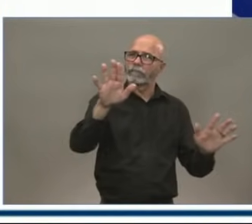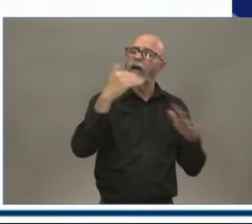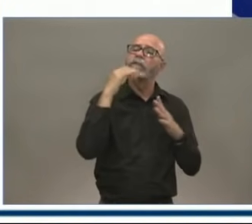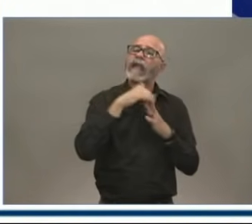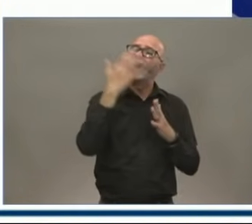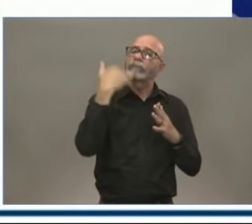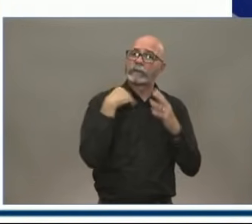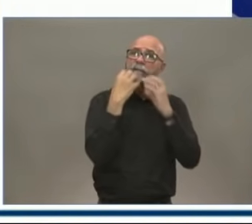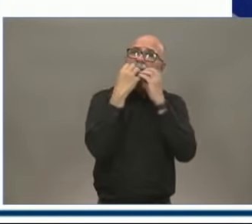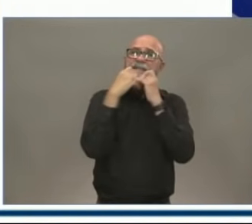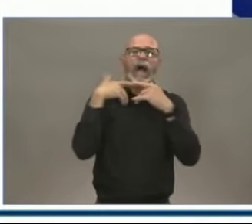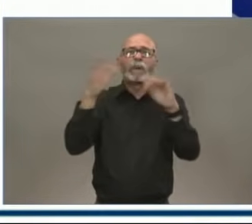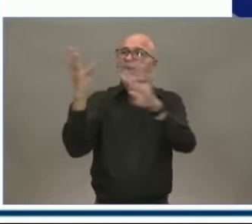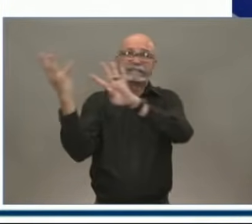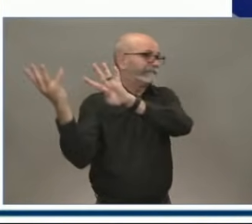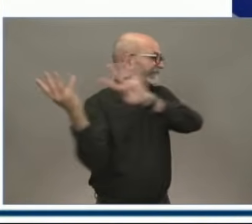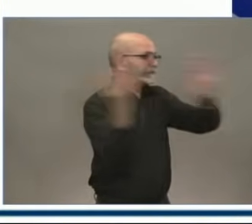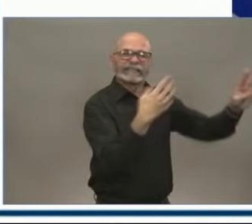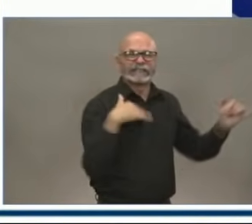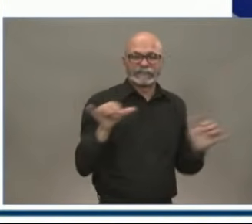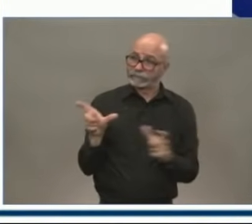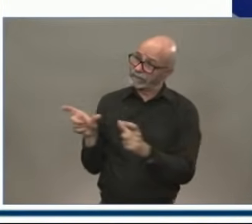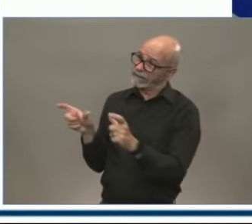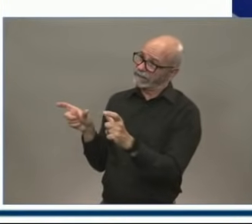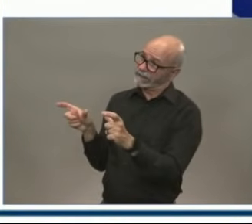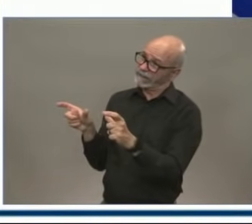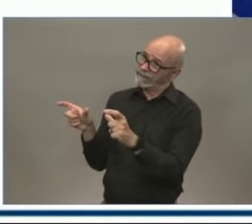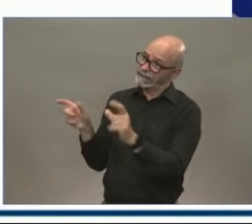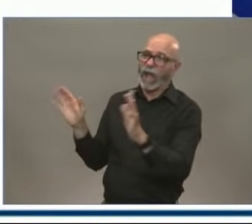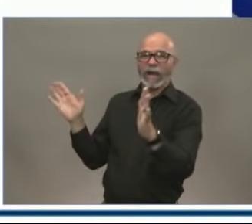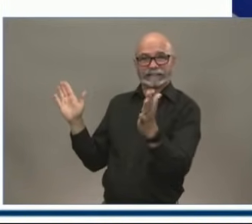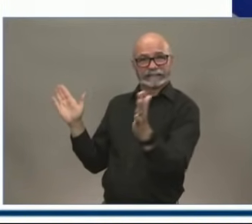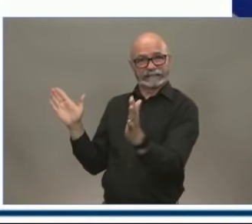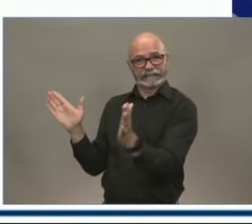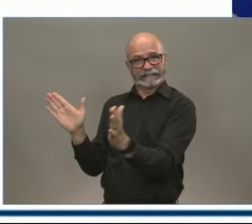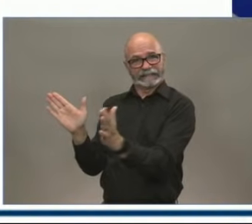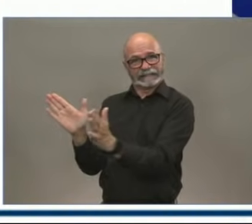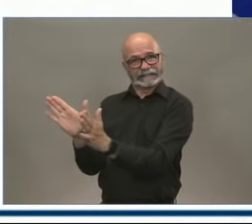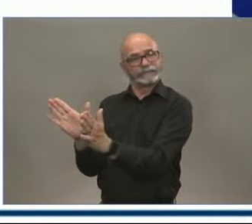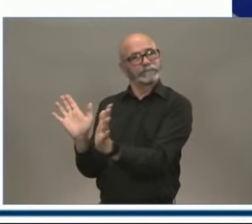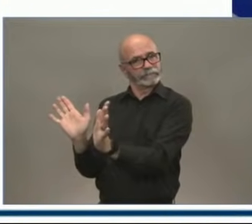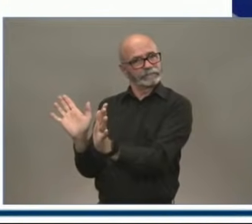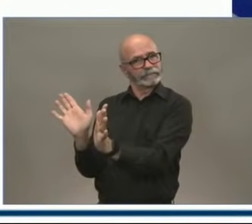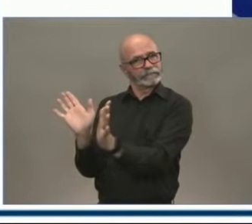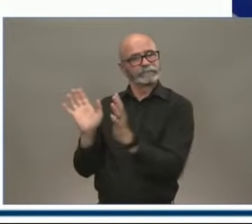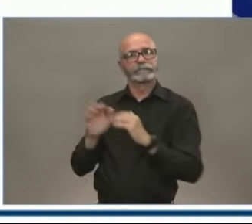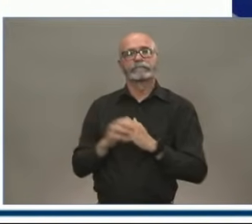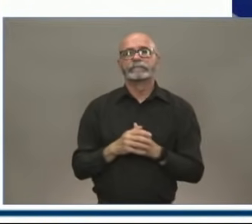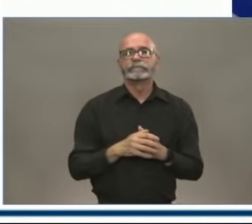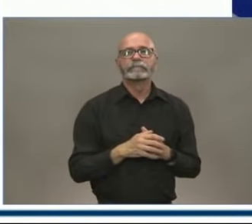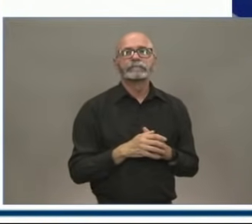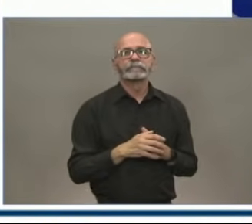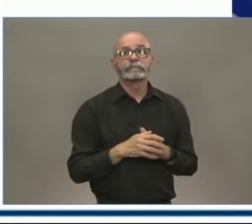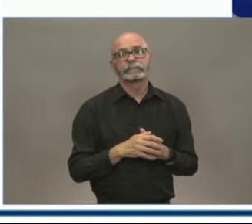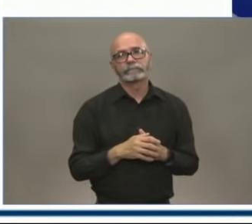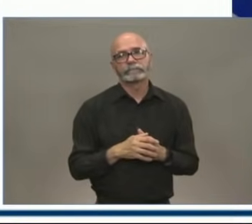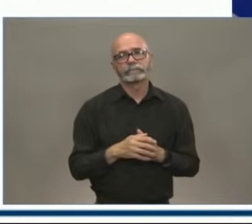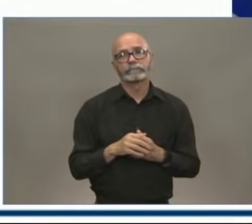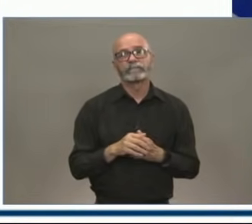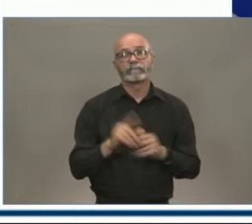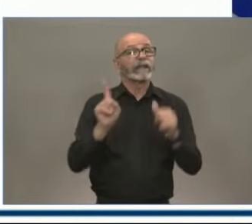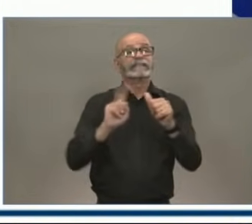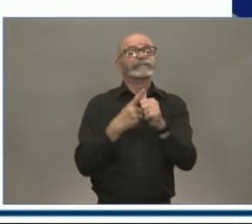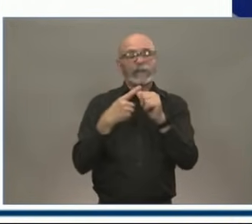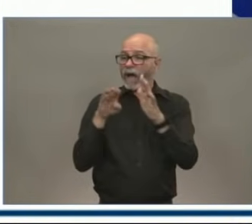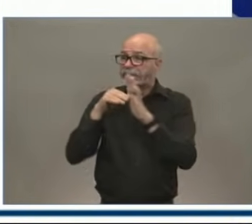restrictions so that we can take care of one another. One of the things that we've relied on in the first wave was our ability to